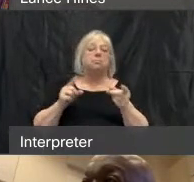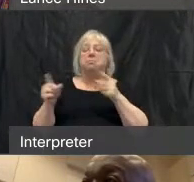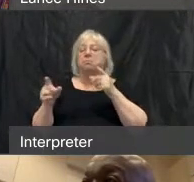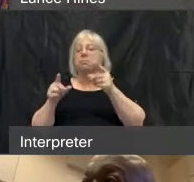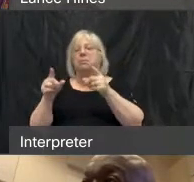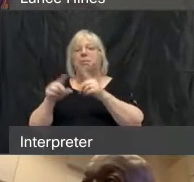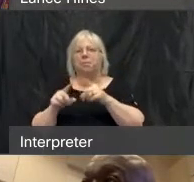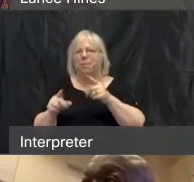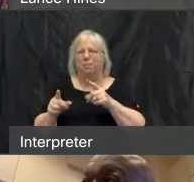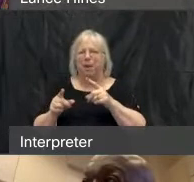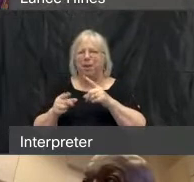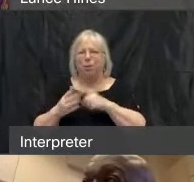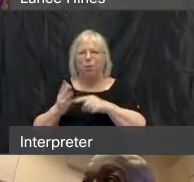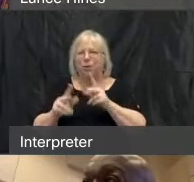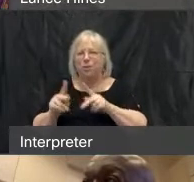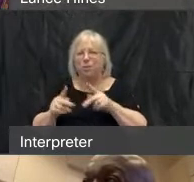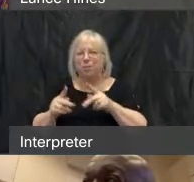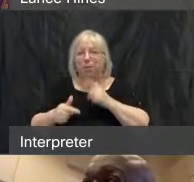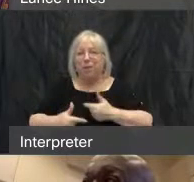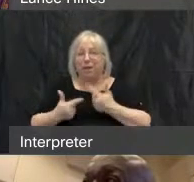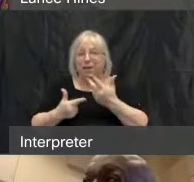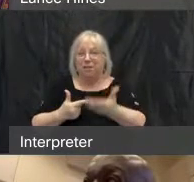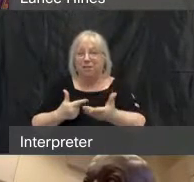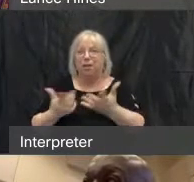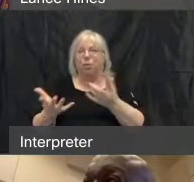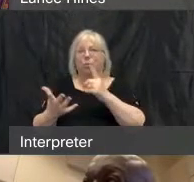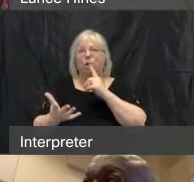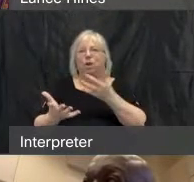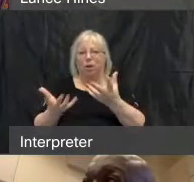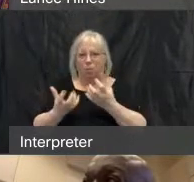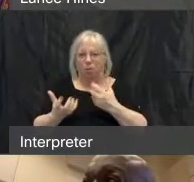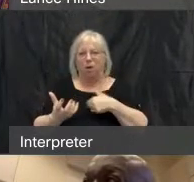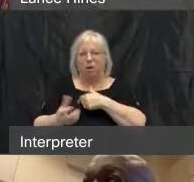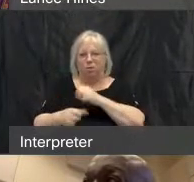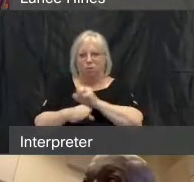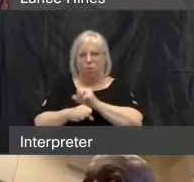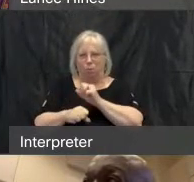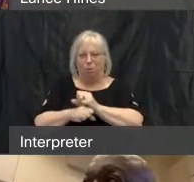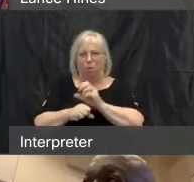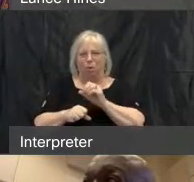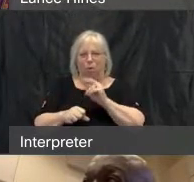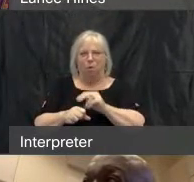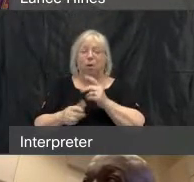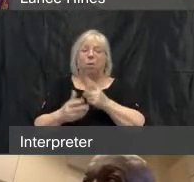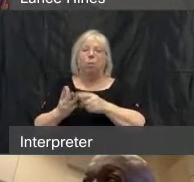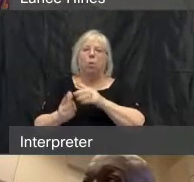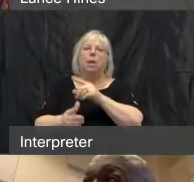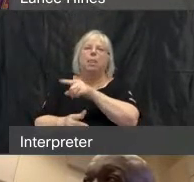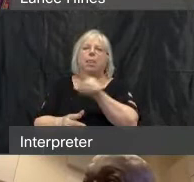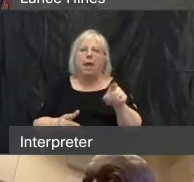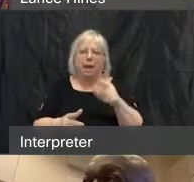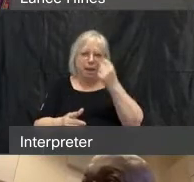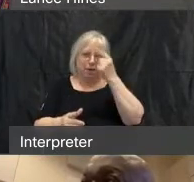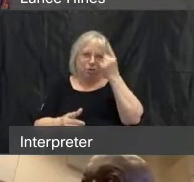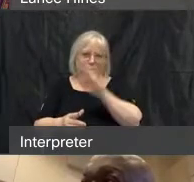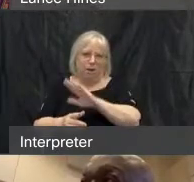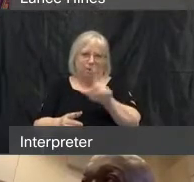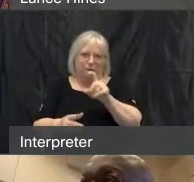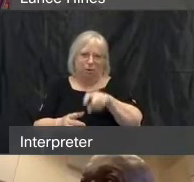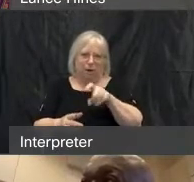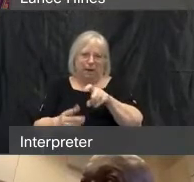something else, but you know, what do they really want us to work on, and where do they see their needs as being?